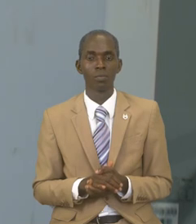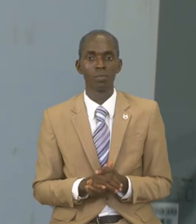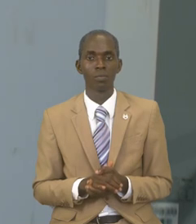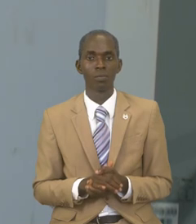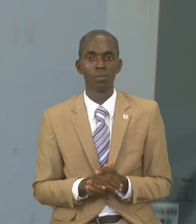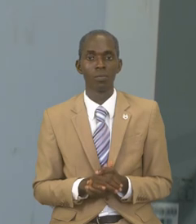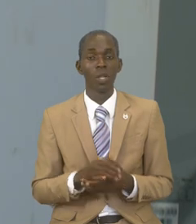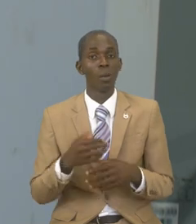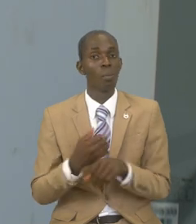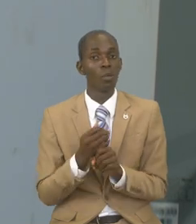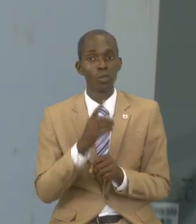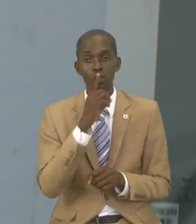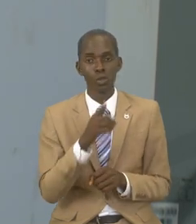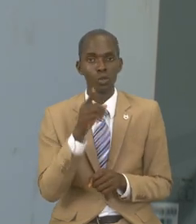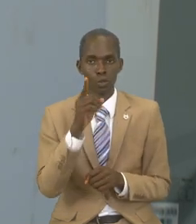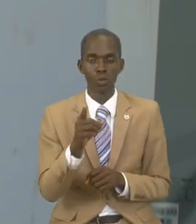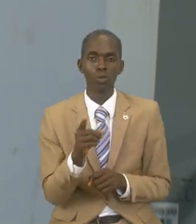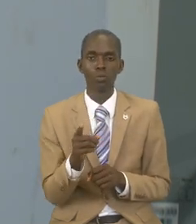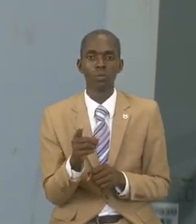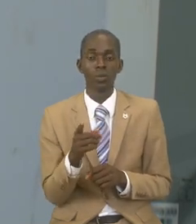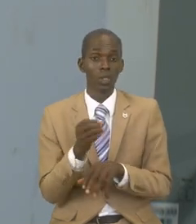Make sure you attend to everybody.